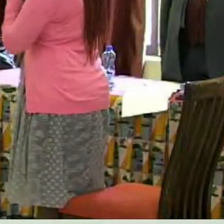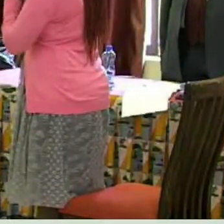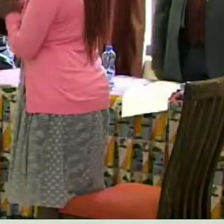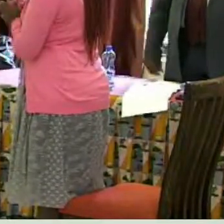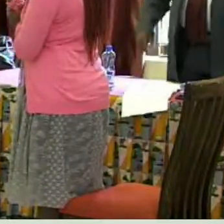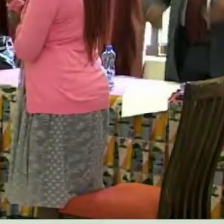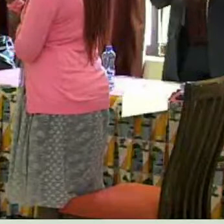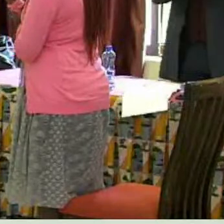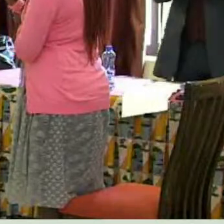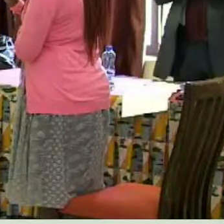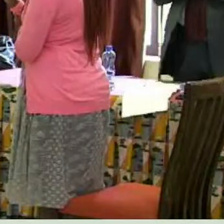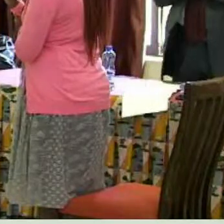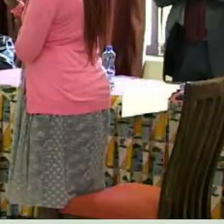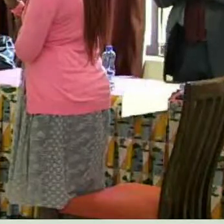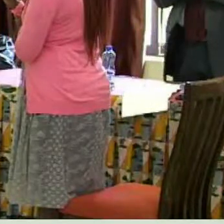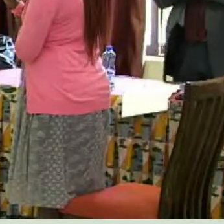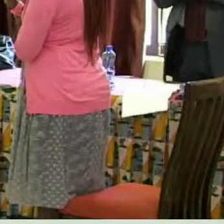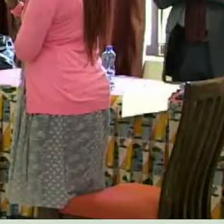Robert Mutembe.